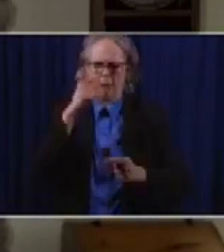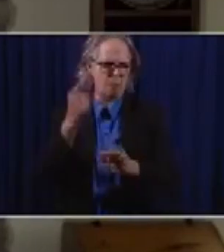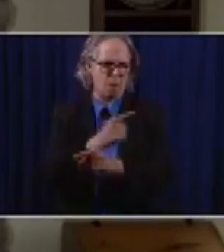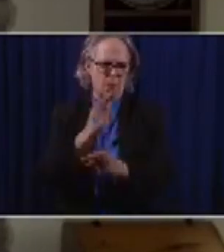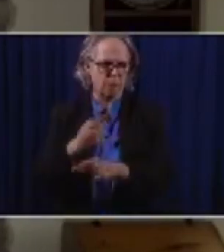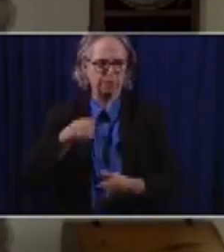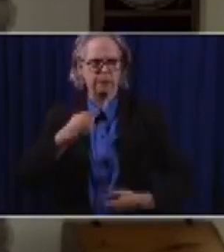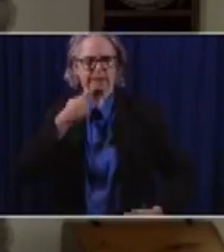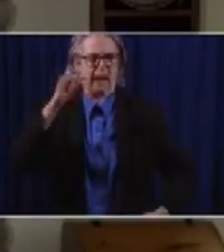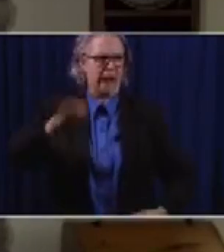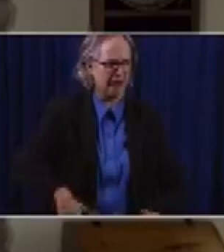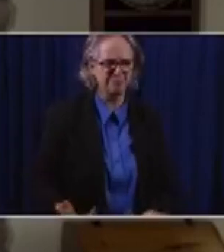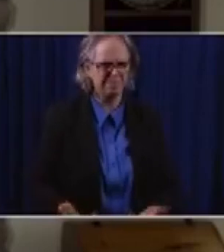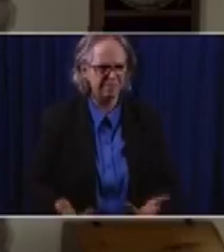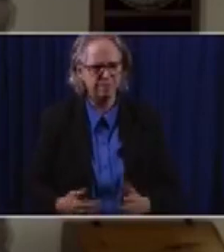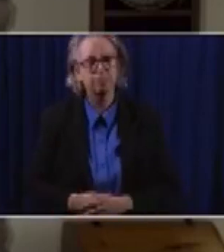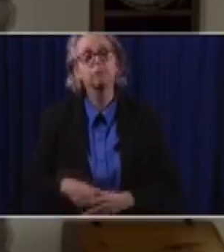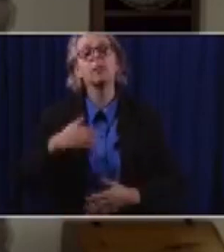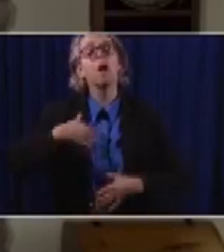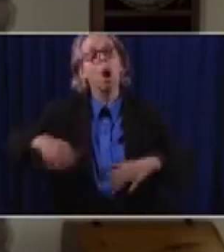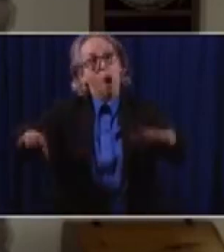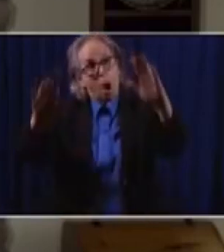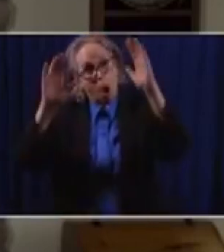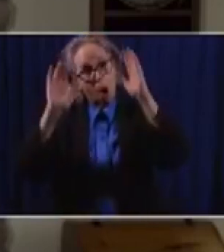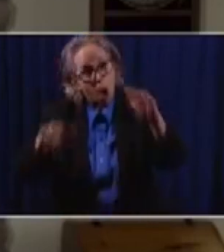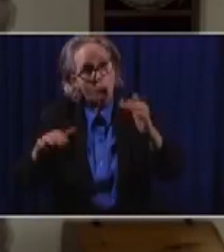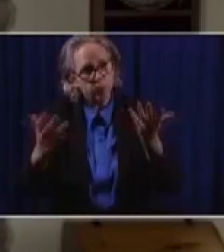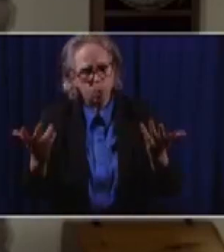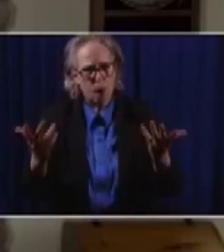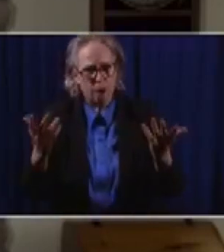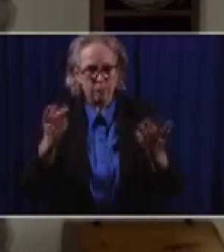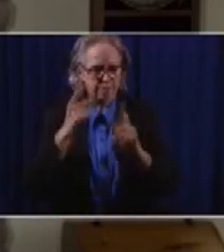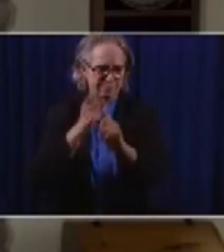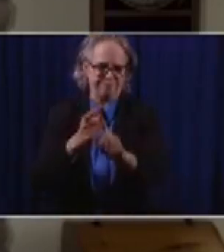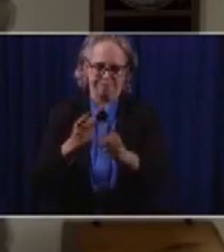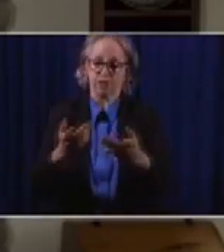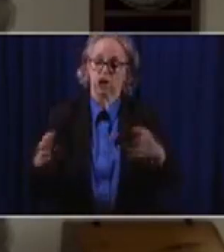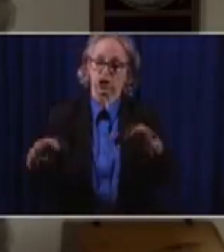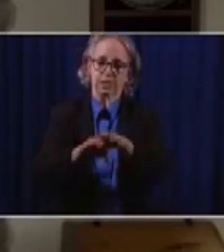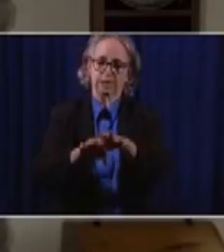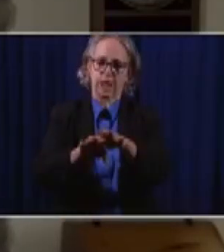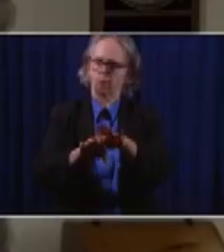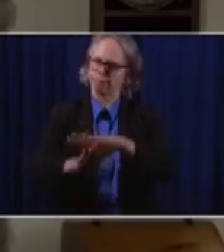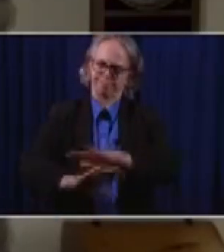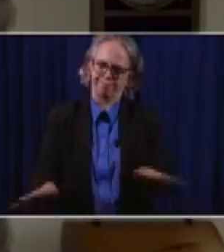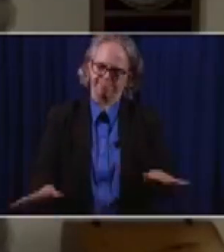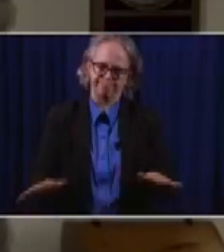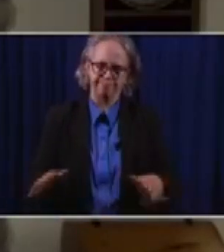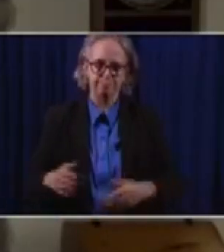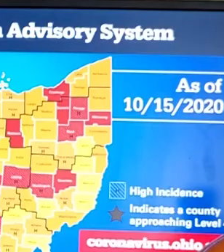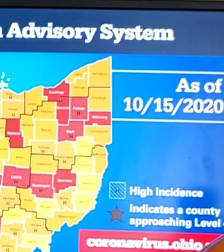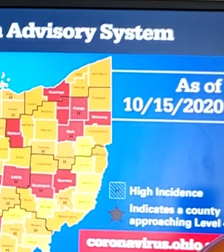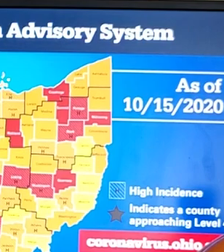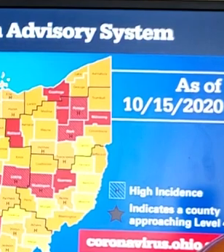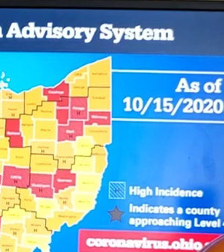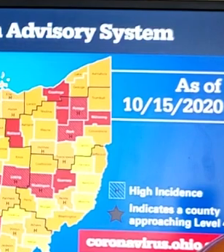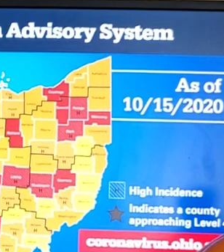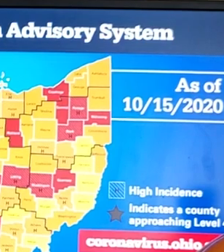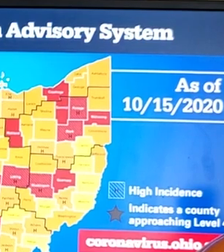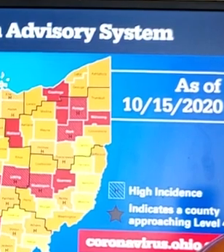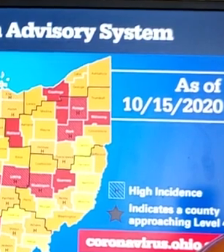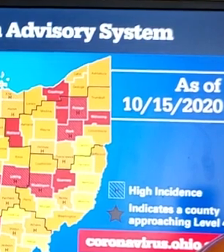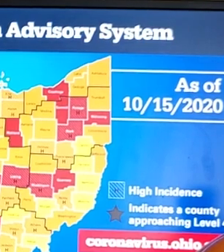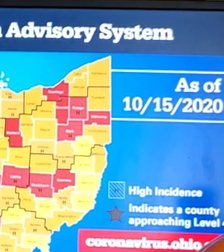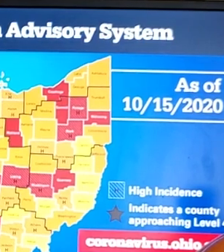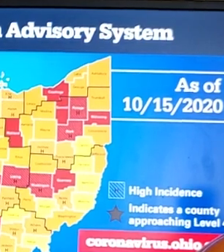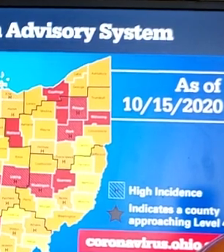doctors, that there is a safe way to do most of the things that we as Ohioans want to do. DeWine said yesterday that